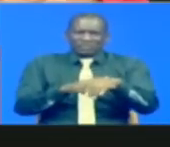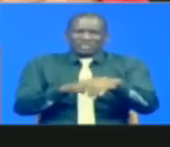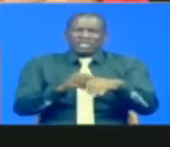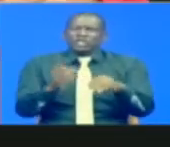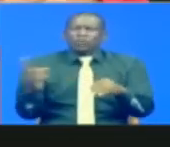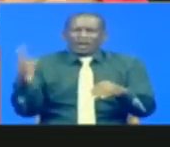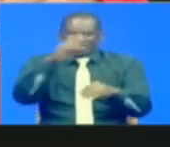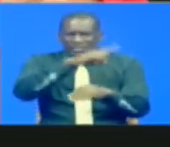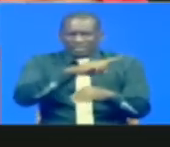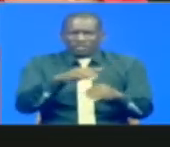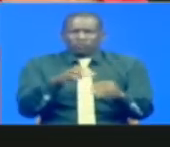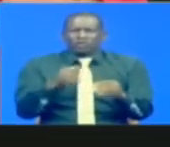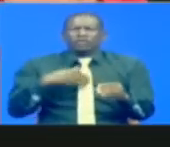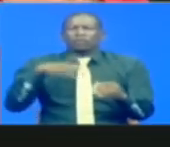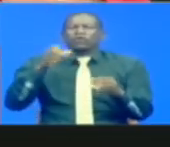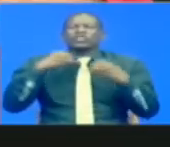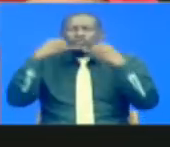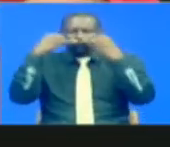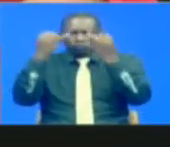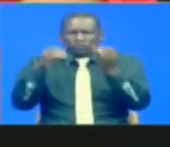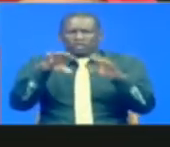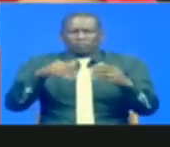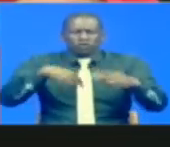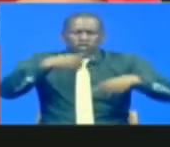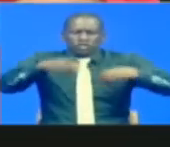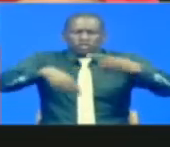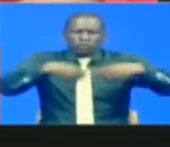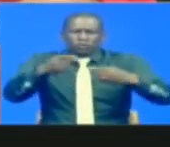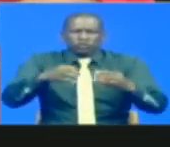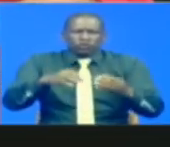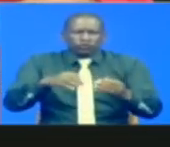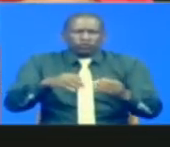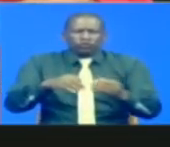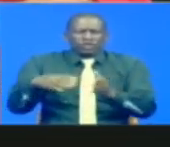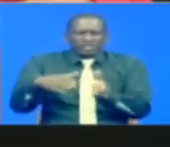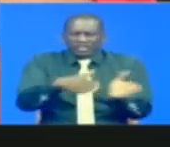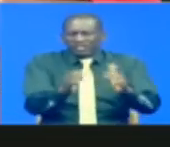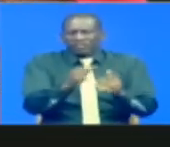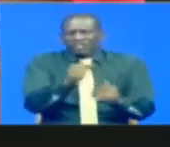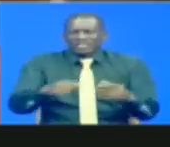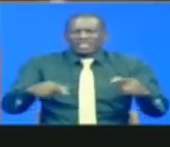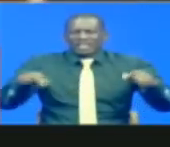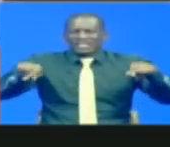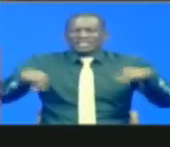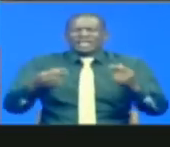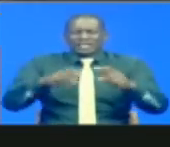Seth Olale with an update on the nature and progress of the Riverside attack investigations.